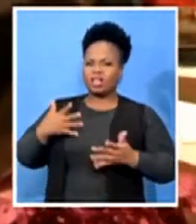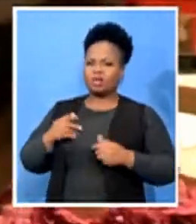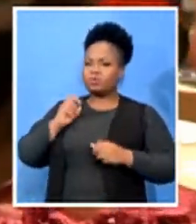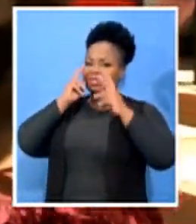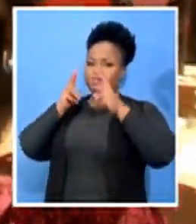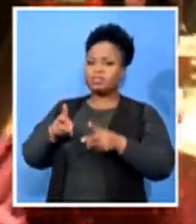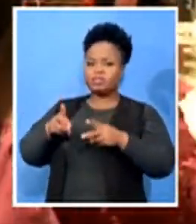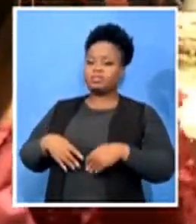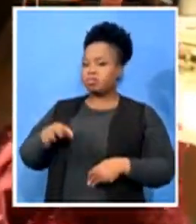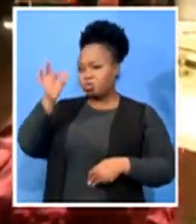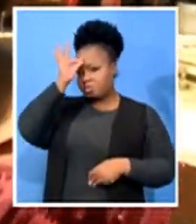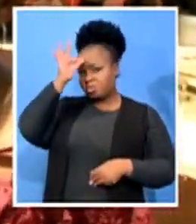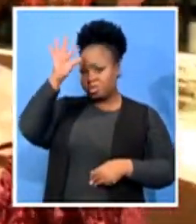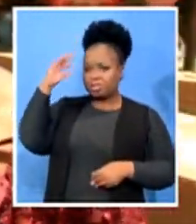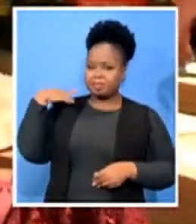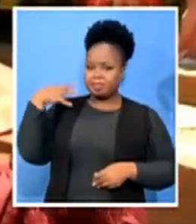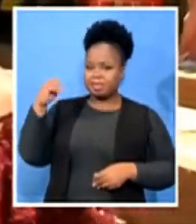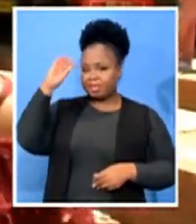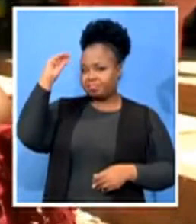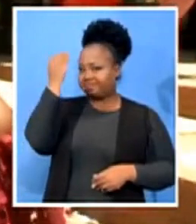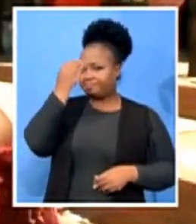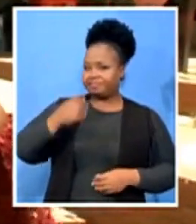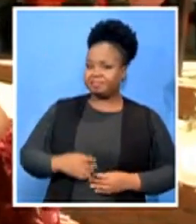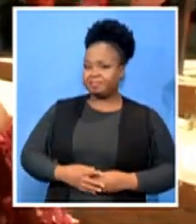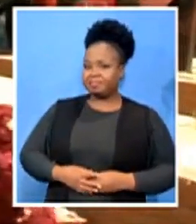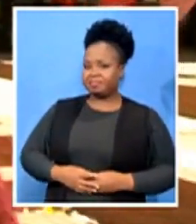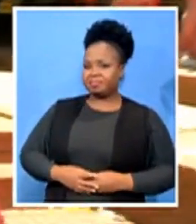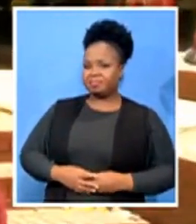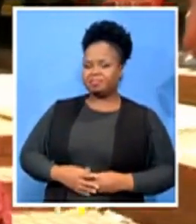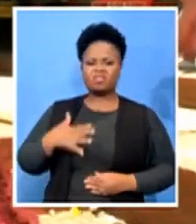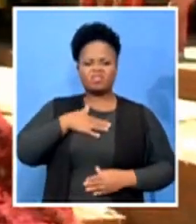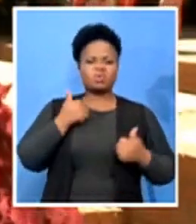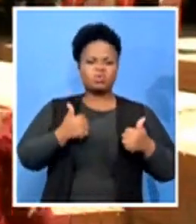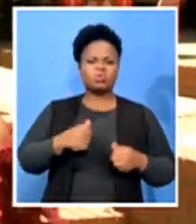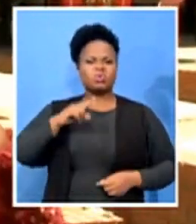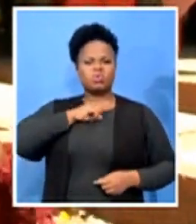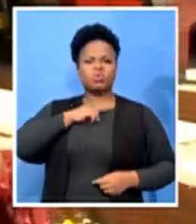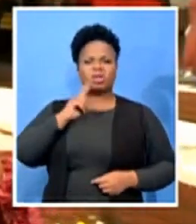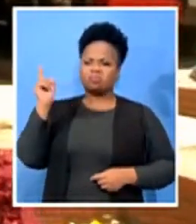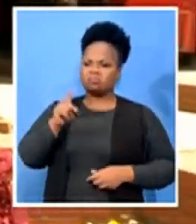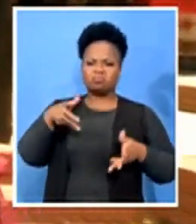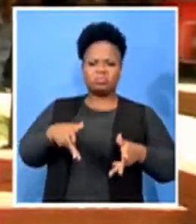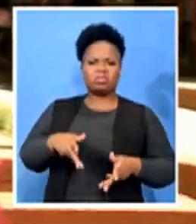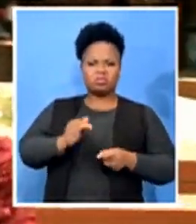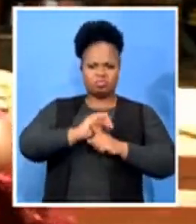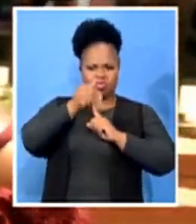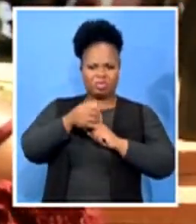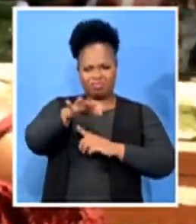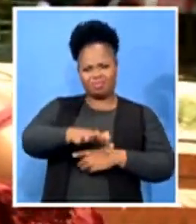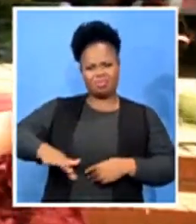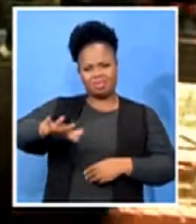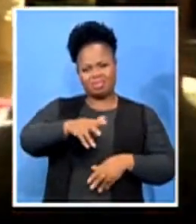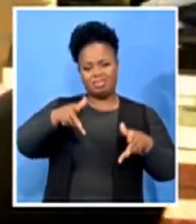Cele? I'm feeling good because he's coming to protect the situation the way is it.